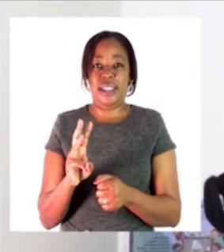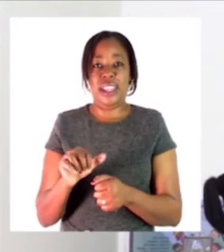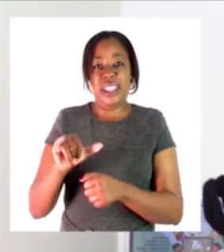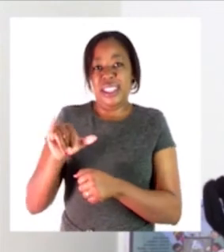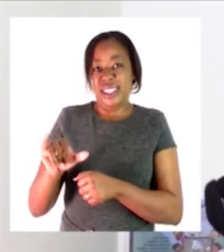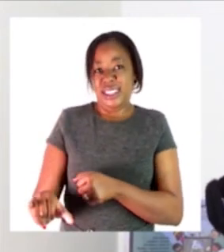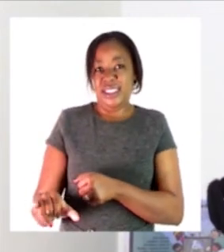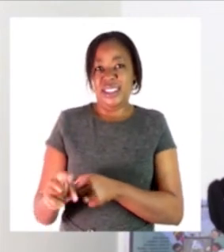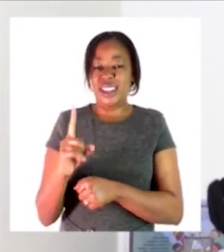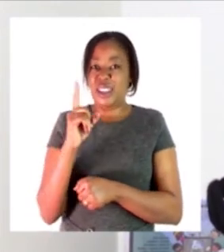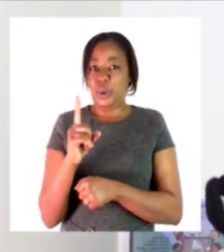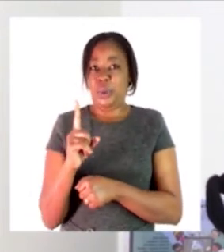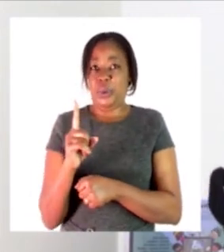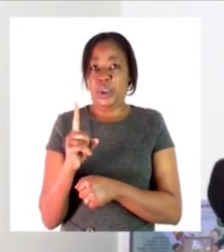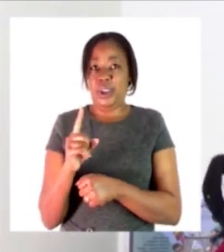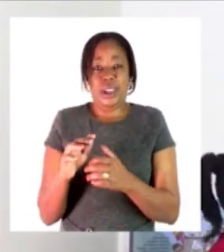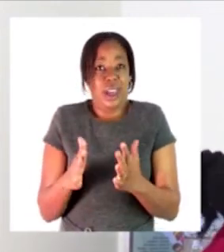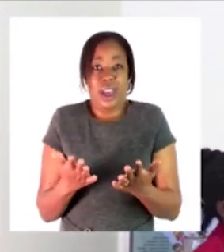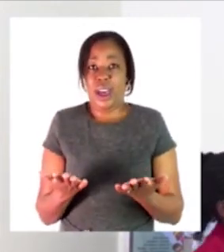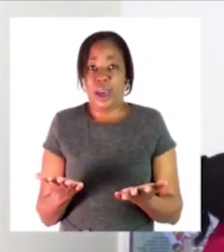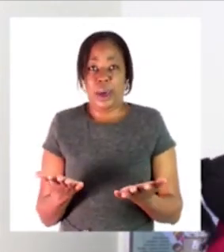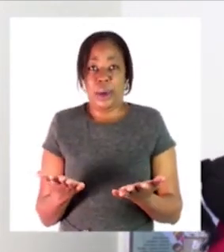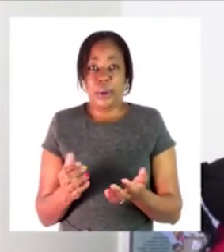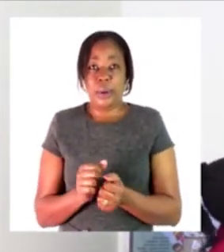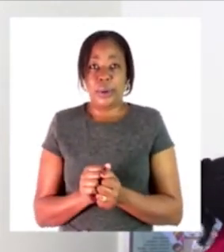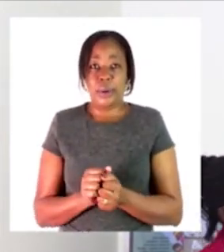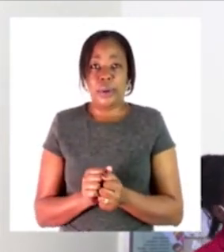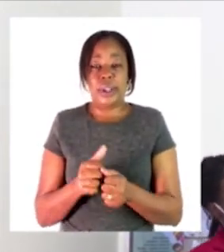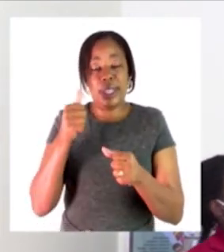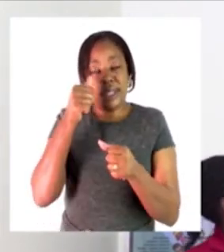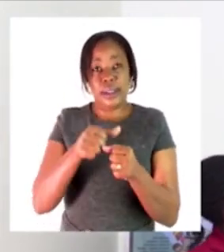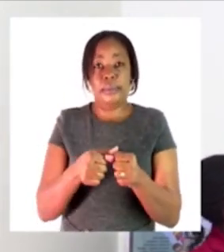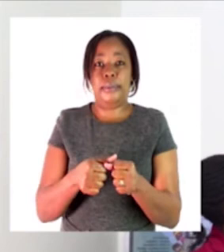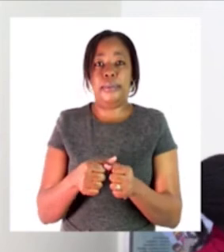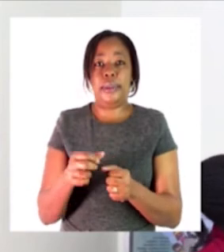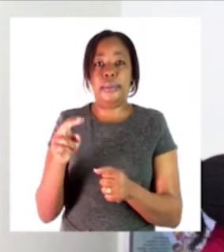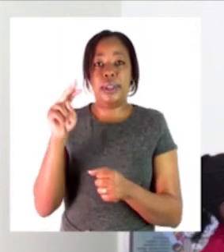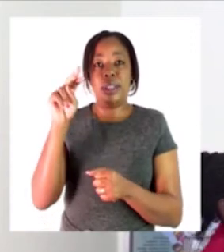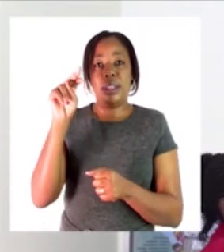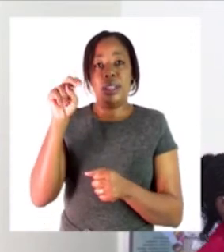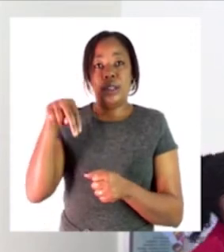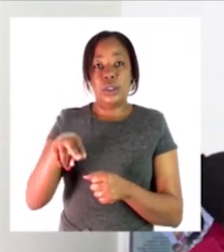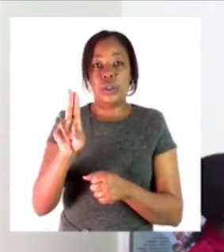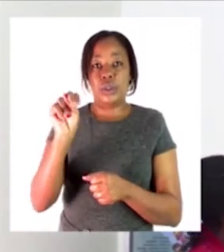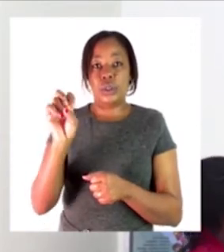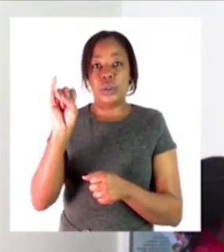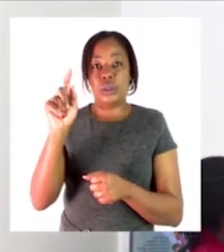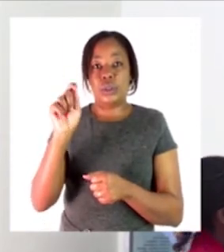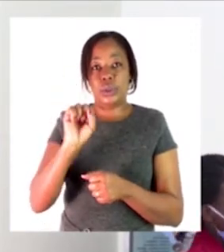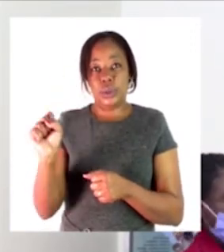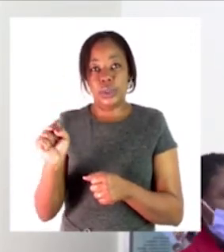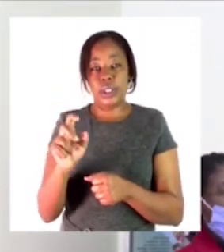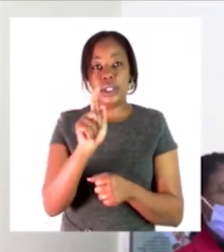Remember also, you must follow the same sequence, the place values, the units and the tens. How